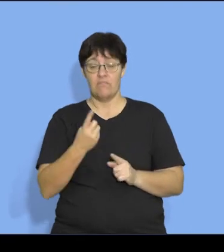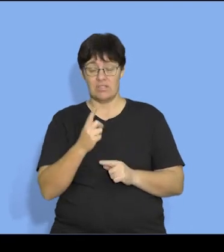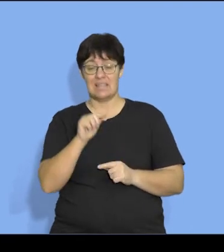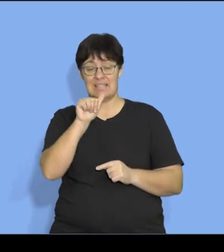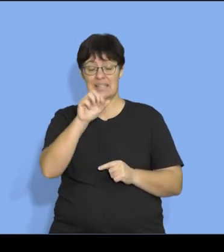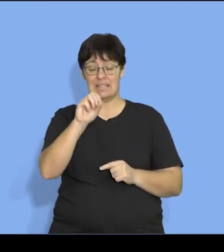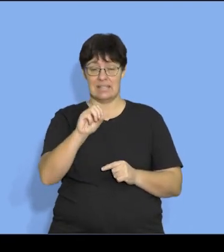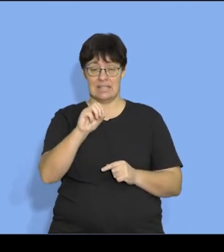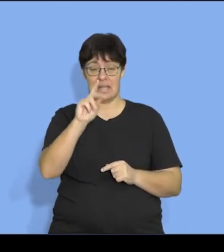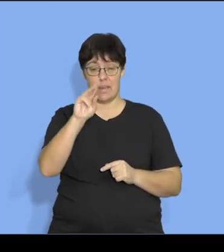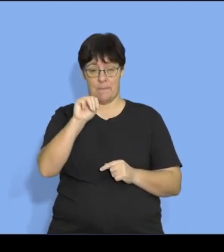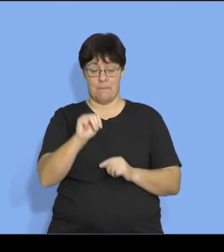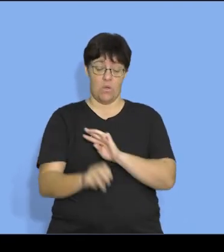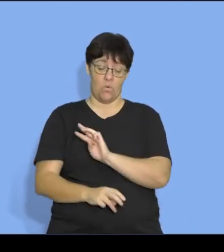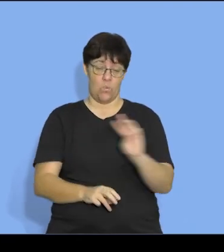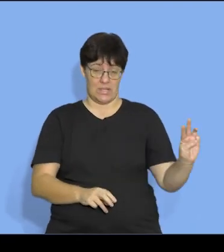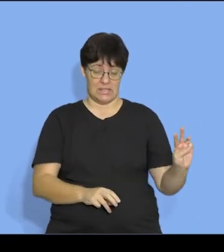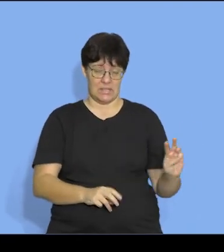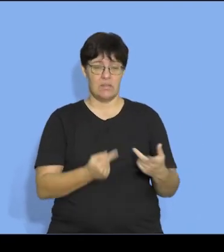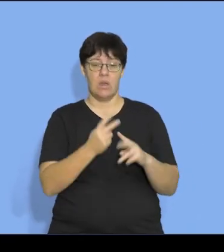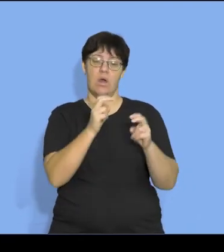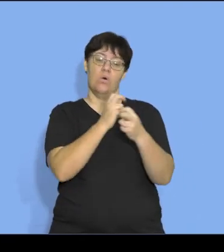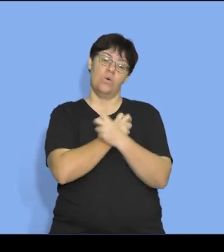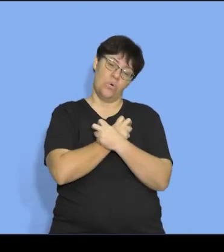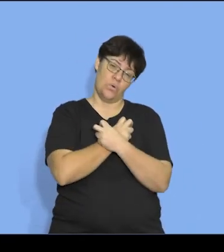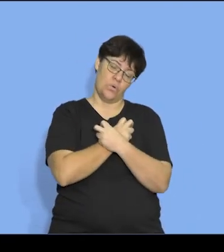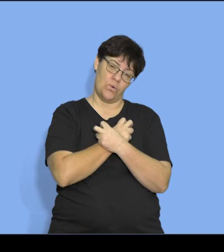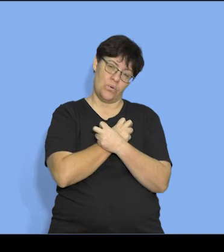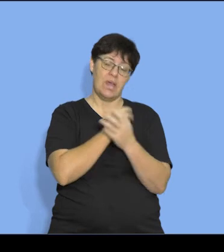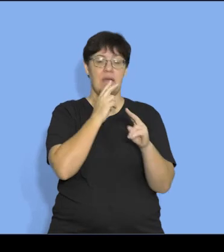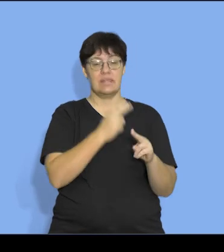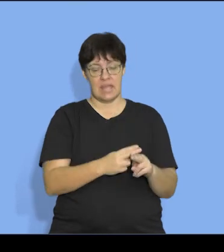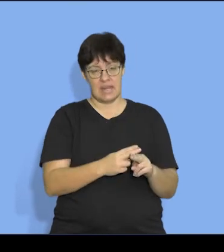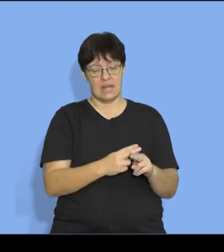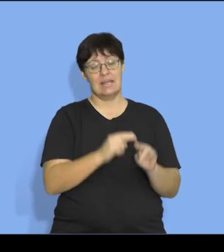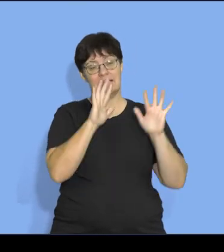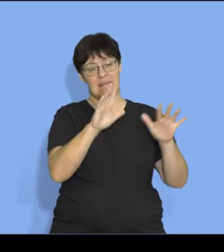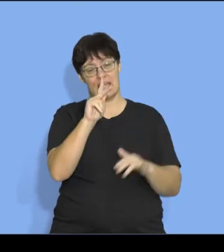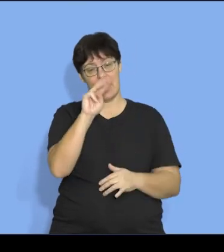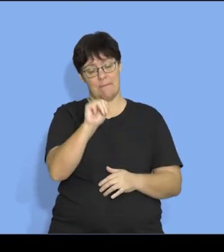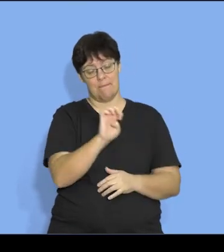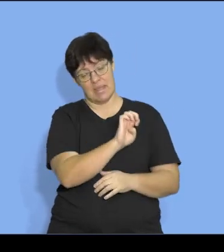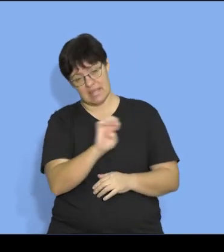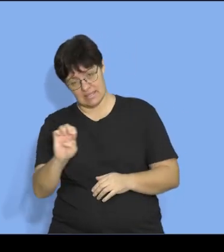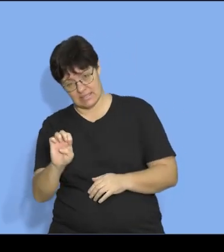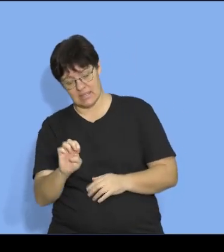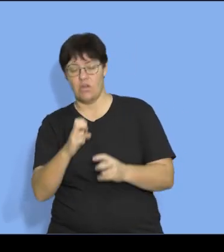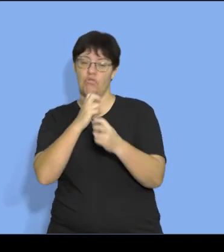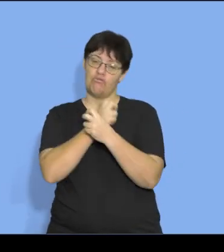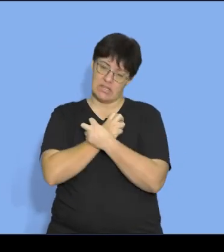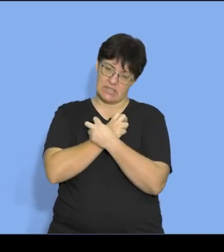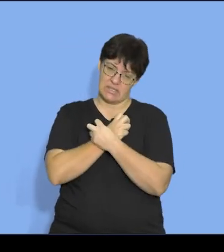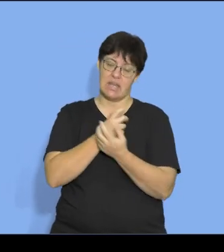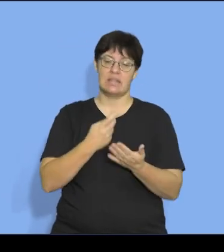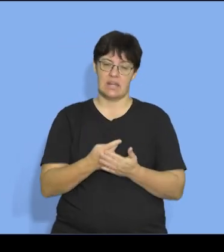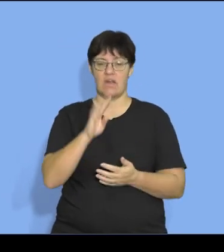60 kilometers west. They rest a little bit. Then they go 10 kilometers east. They rest again, and